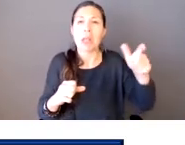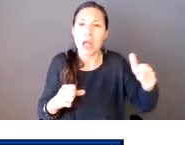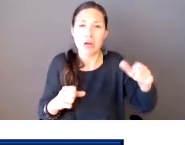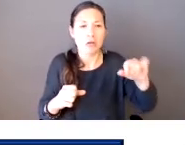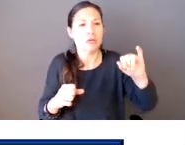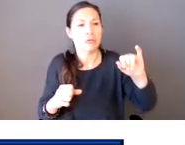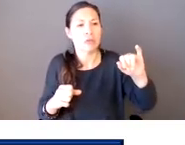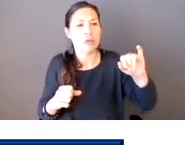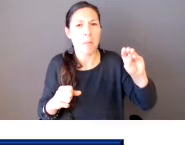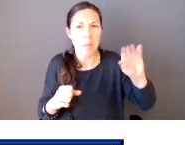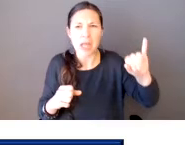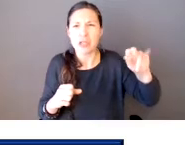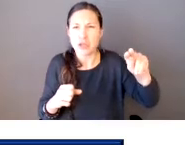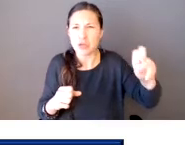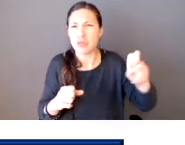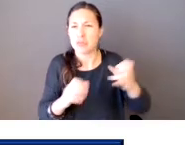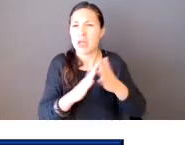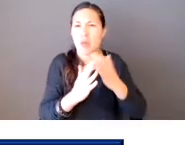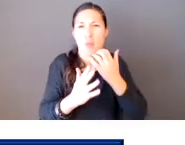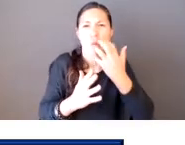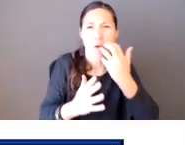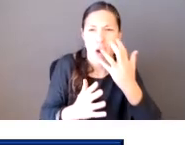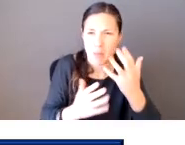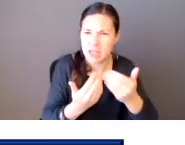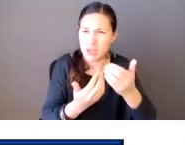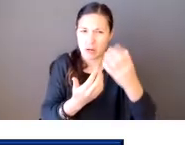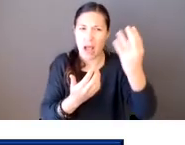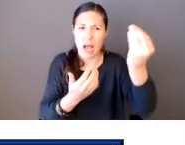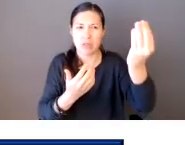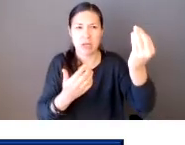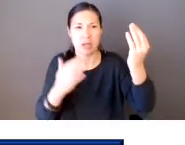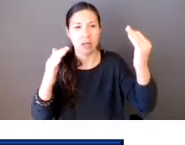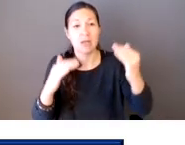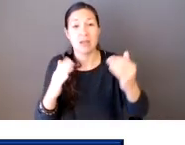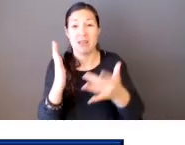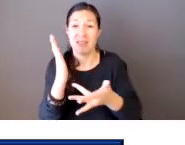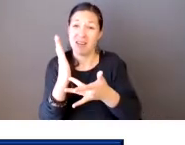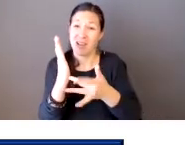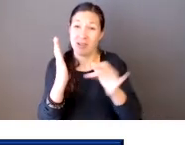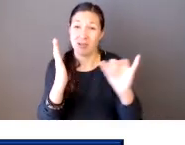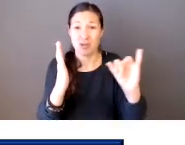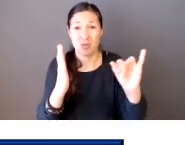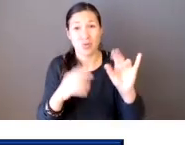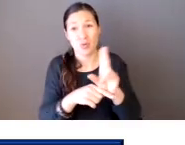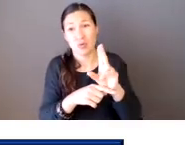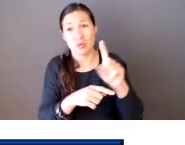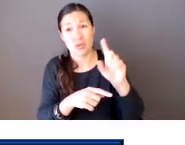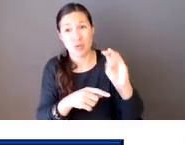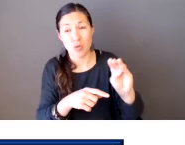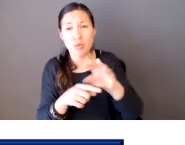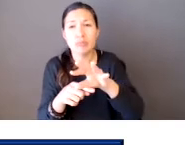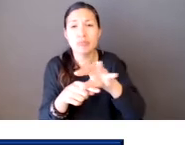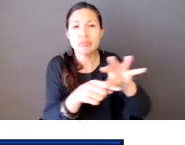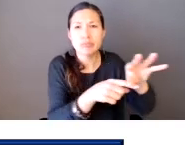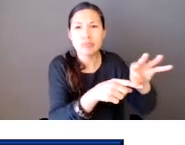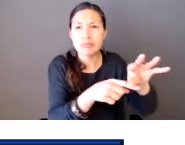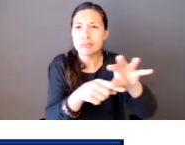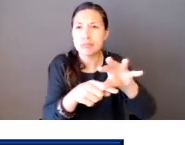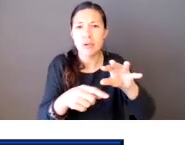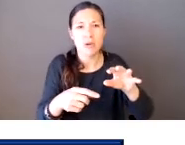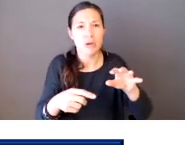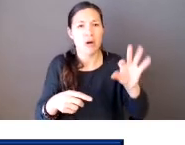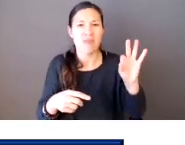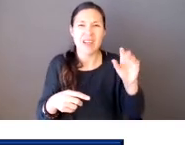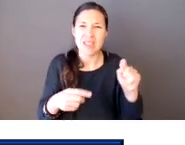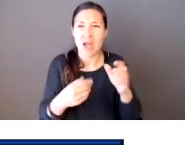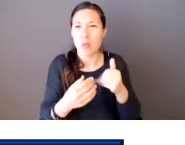And then use of technology. We have a lot of younger elders, like I talked about. Could we use Zoom or FaceTime or